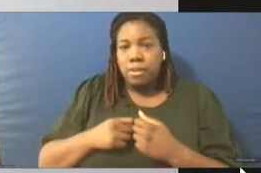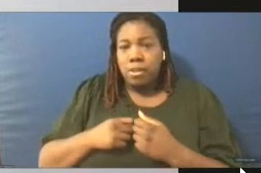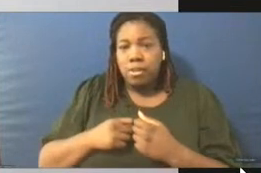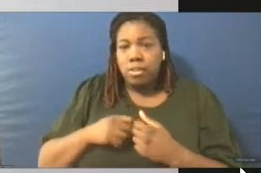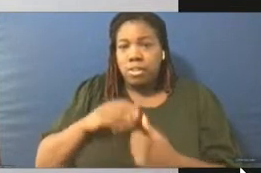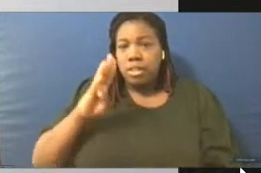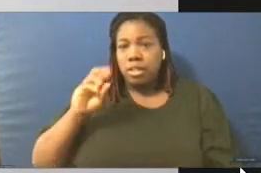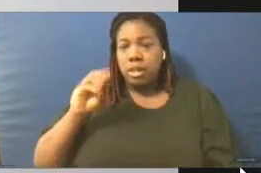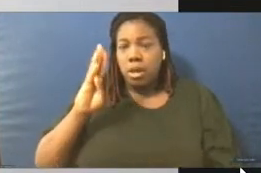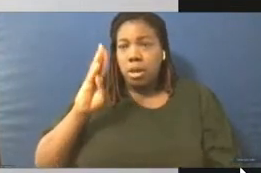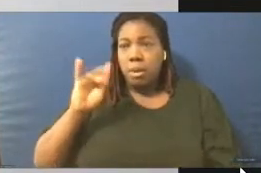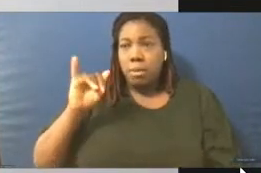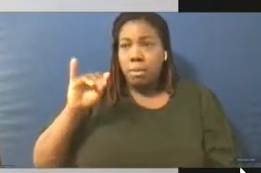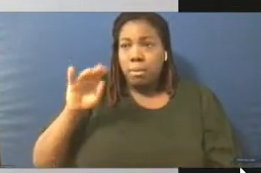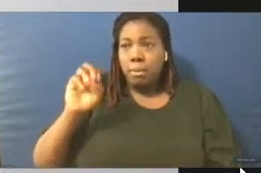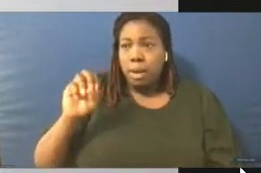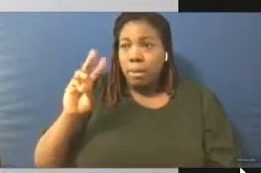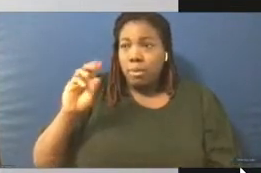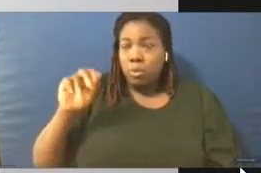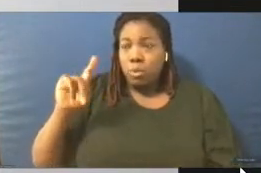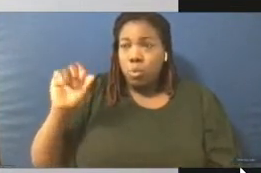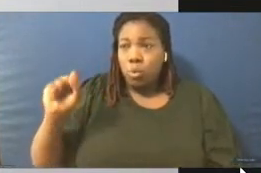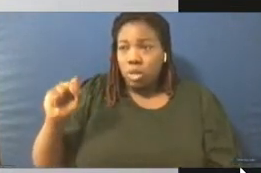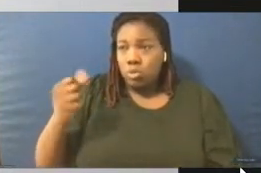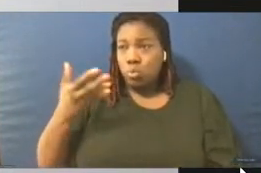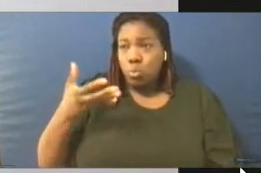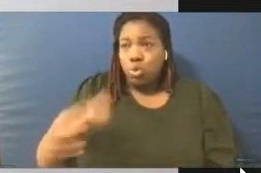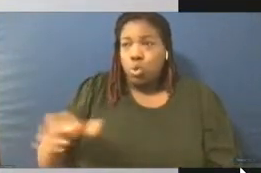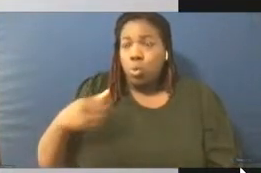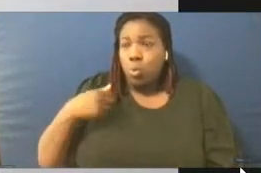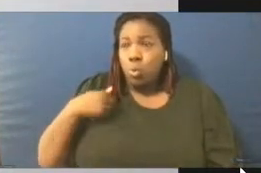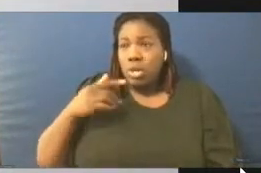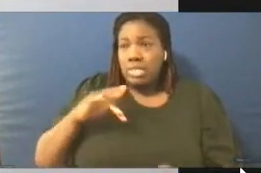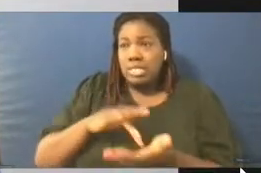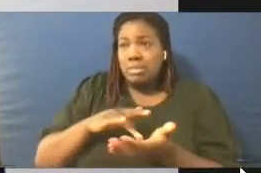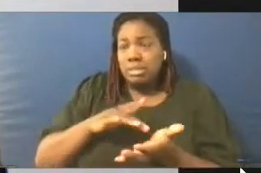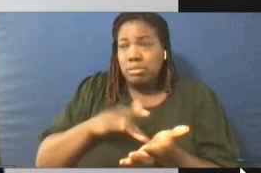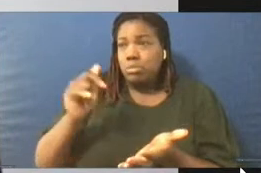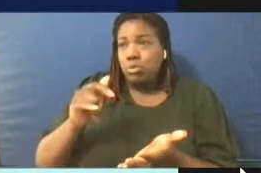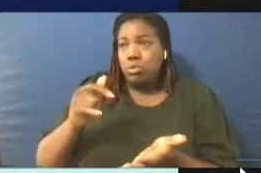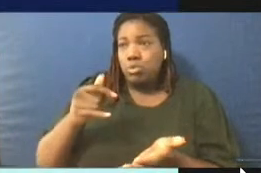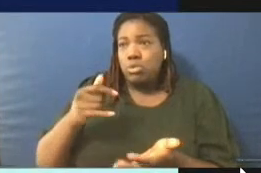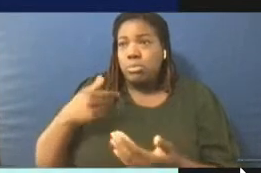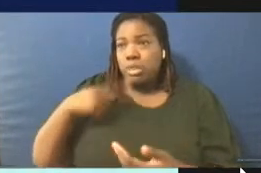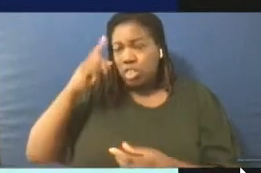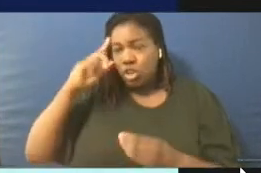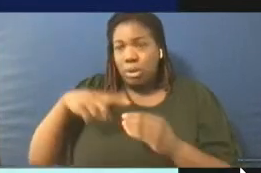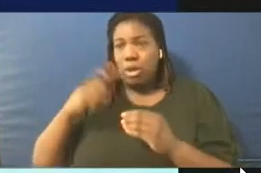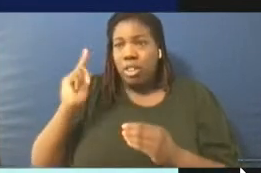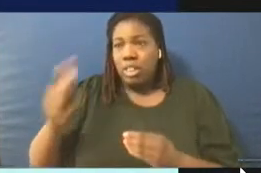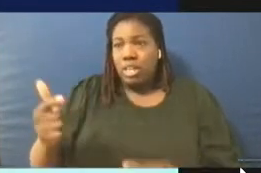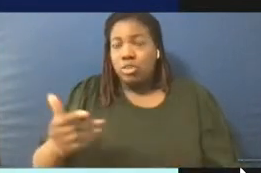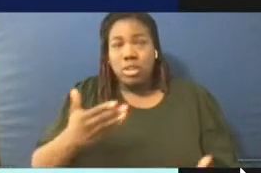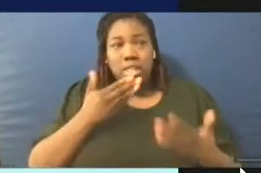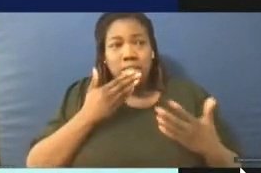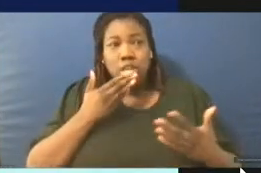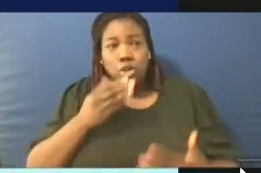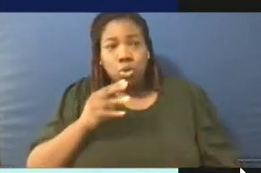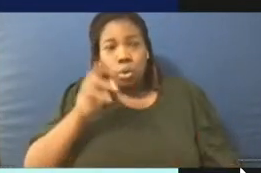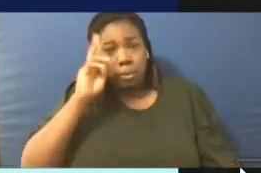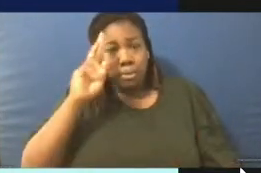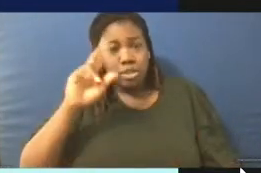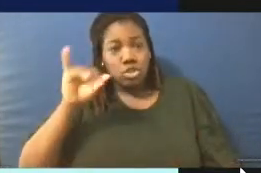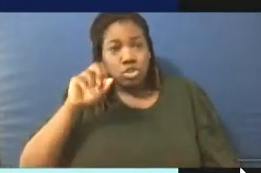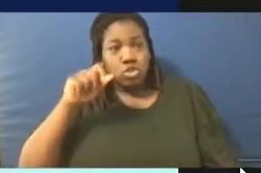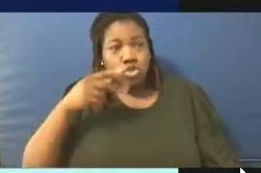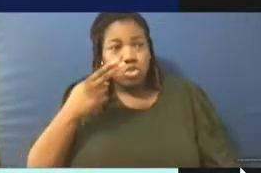was talking about don't want substance abuse being an afterthought. Thank you, Mr. Joseph. So that friendly amendment